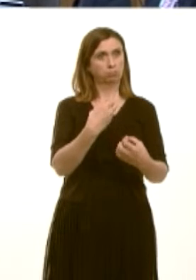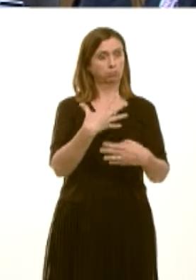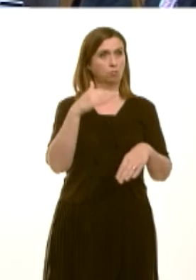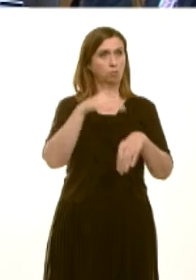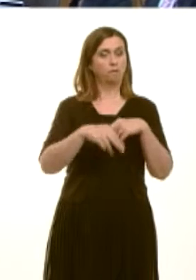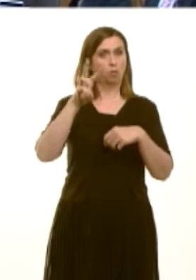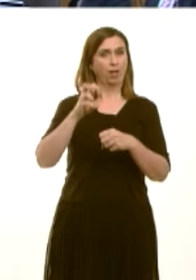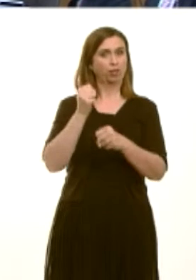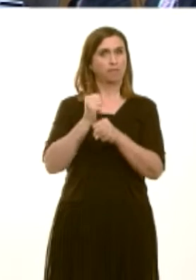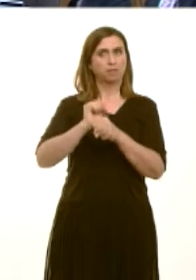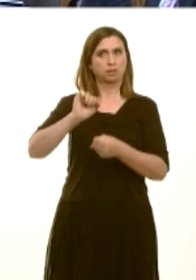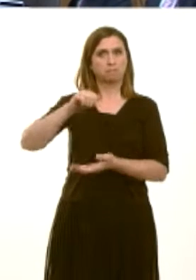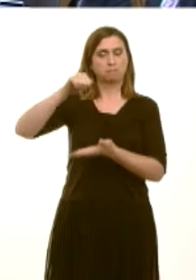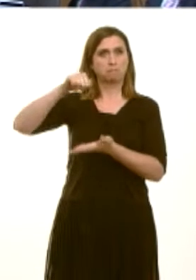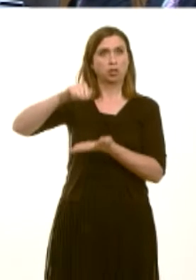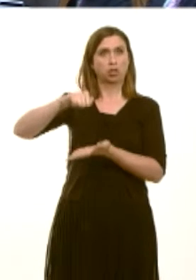Welsh Government's budget for